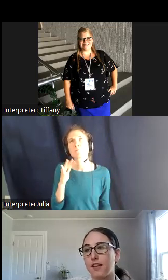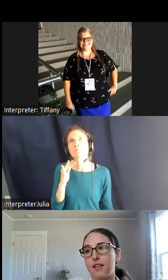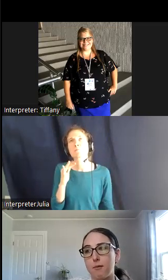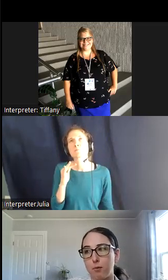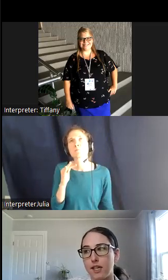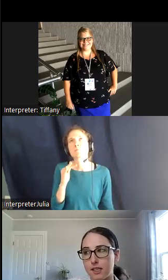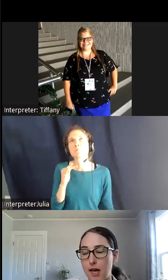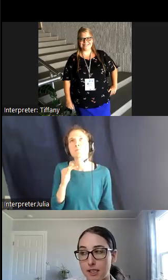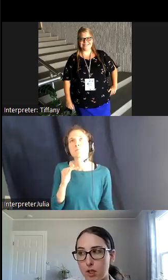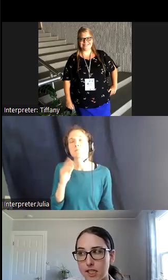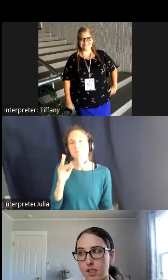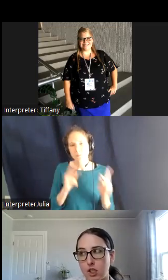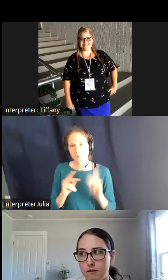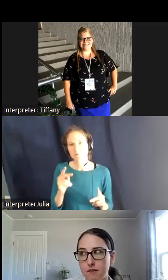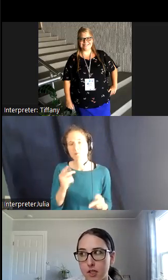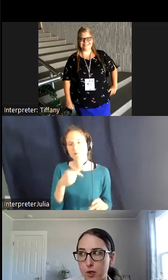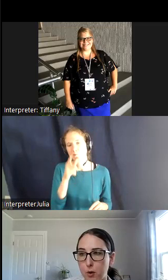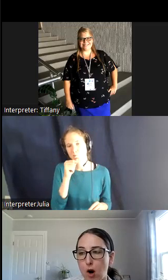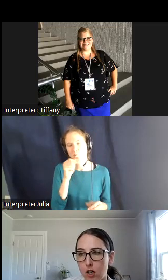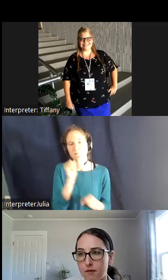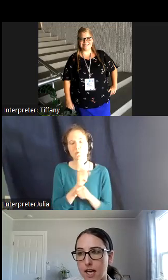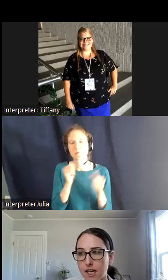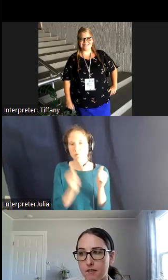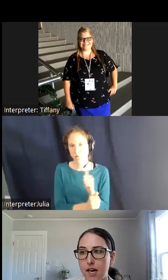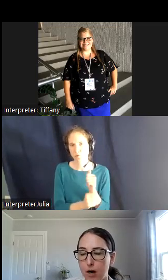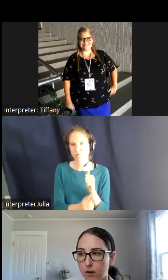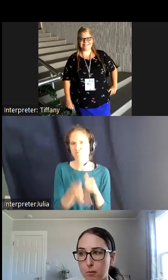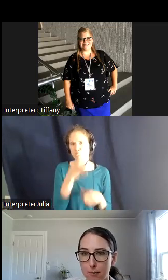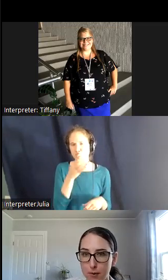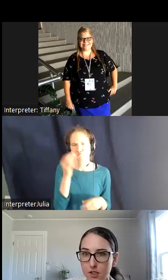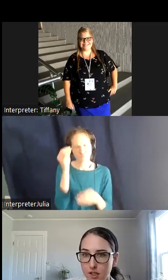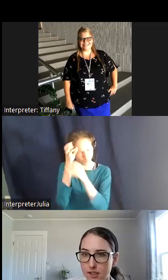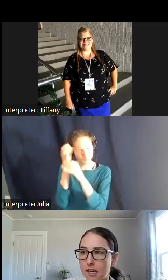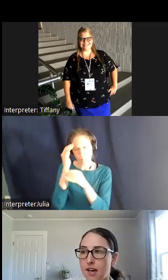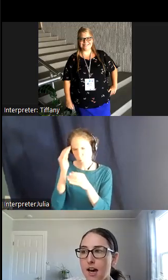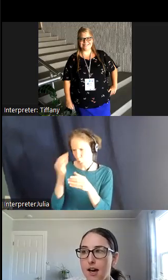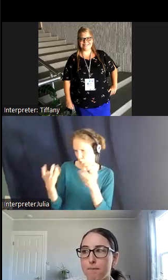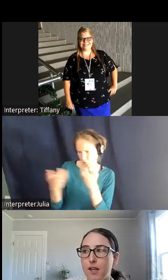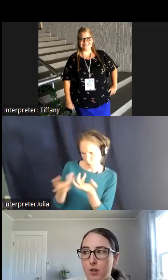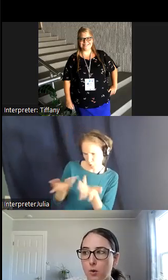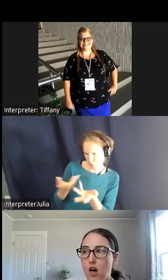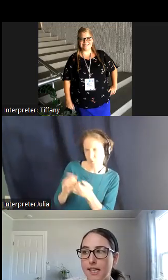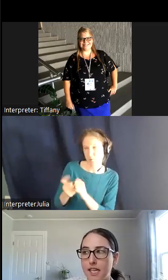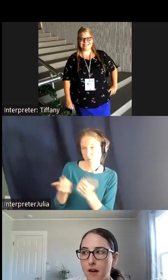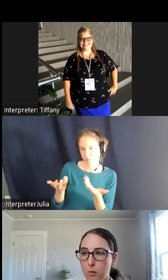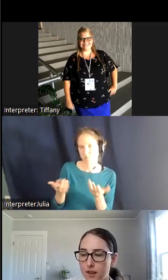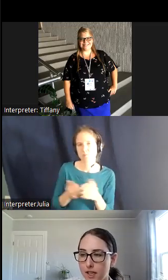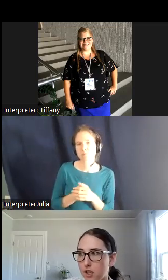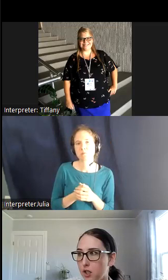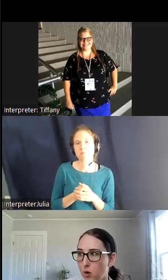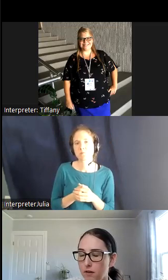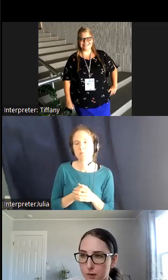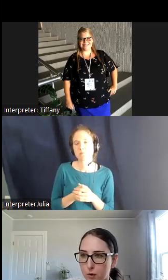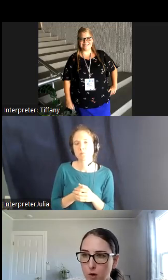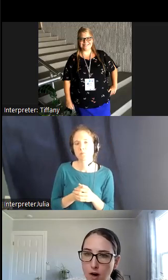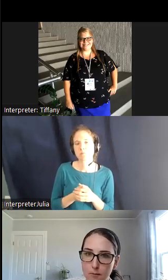personnel with the appropriate expertise to serve individuals who are part of the identified priority populations and or are identified within